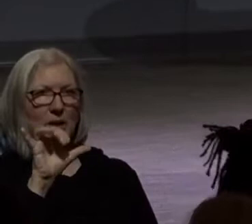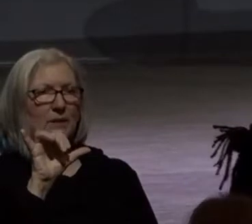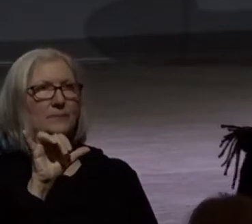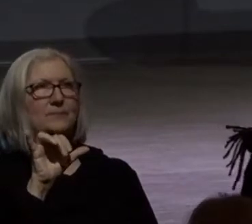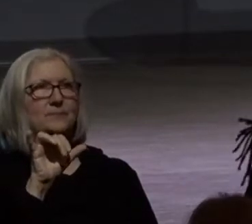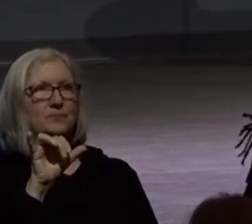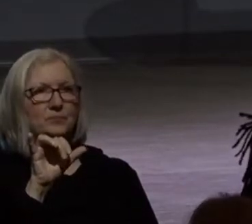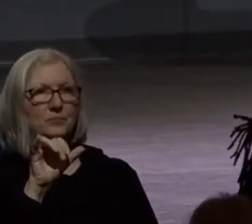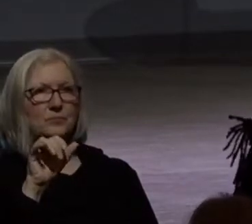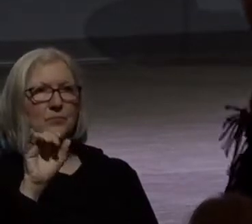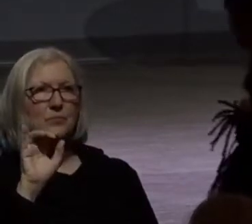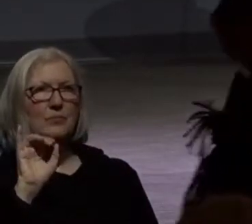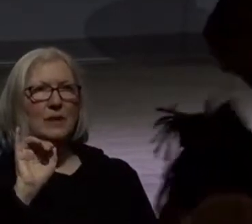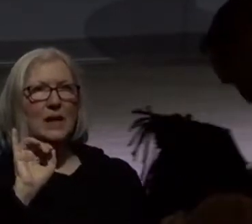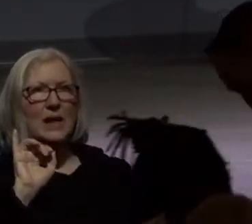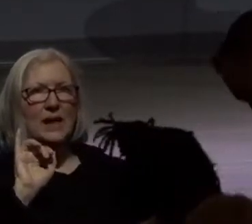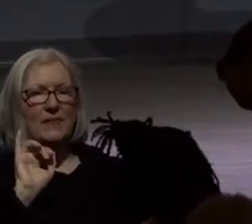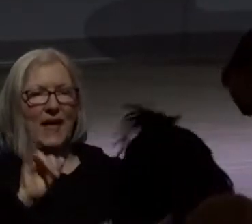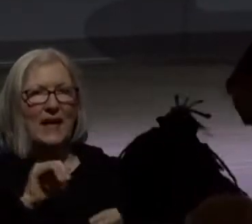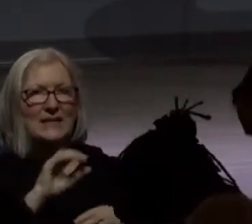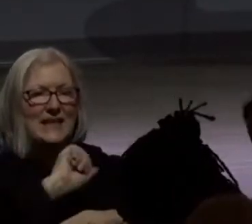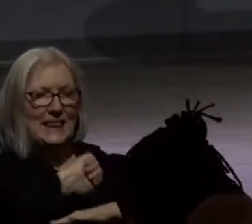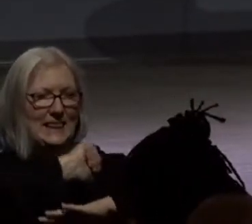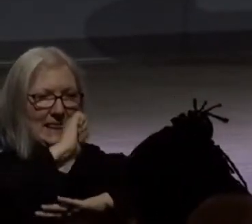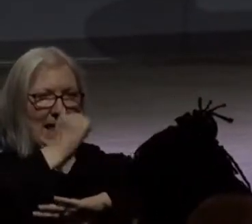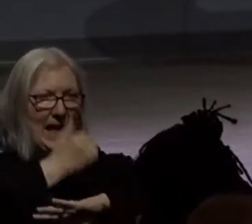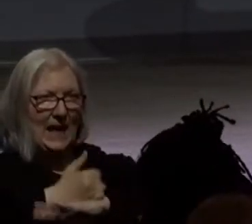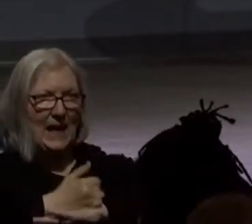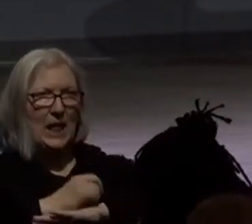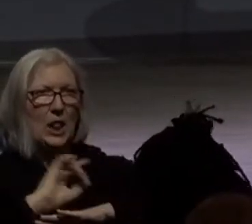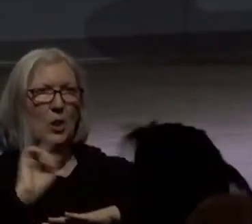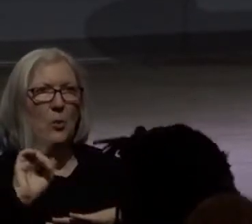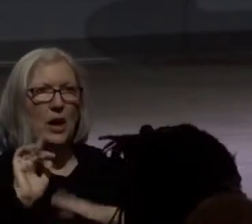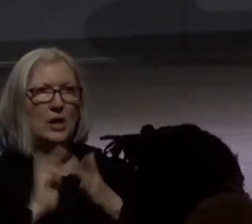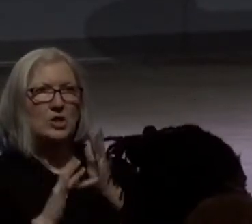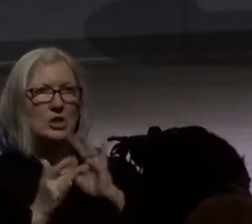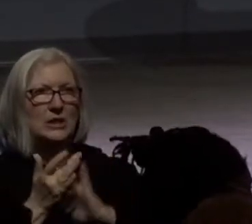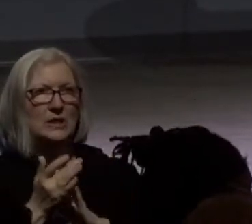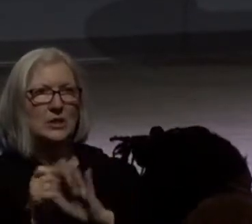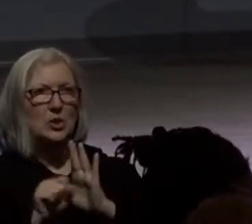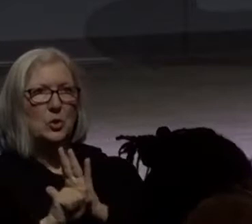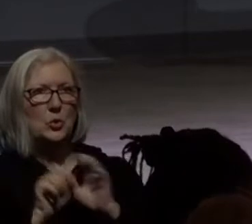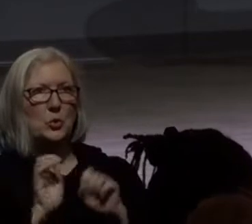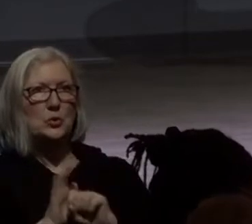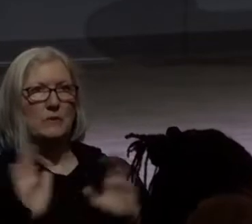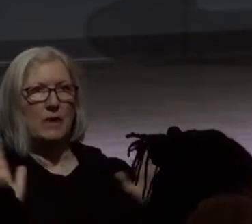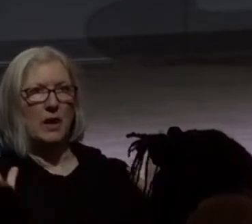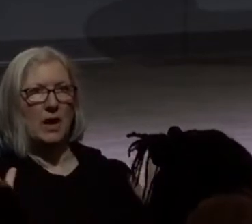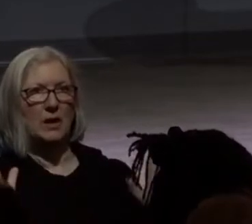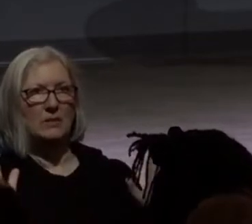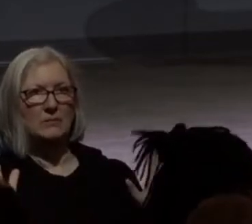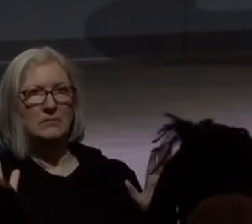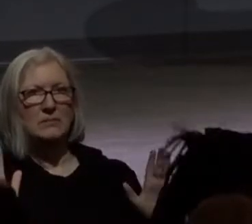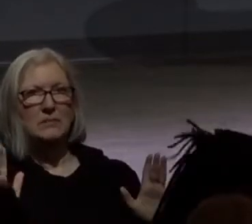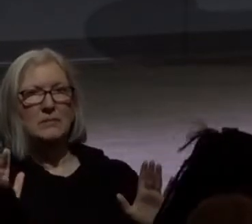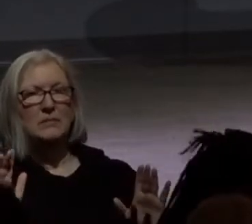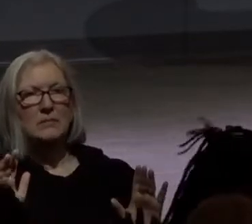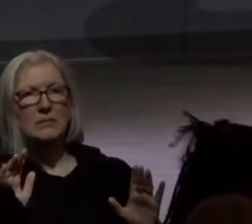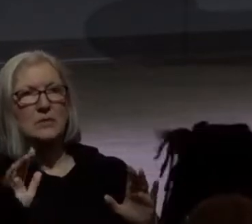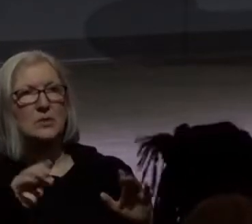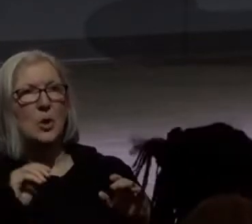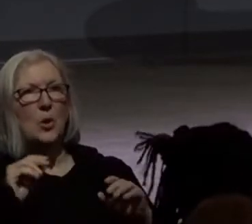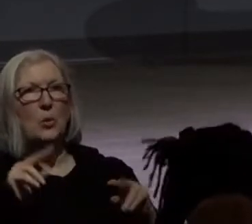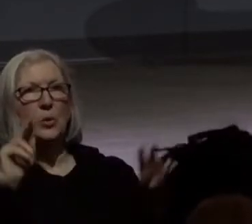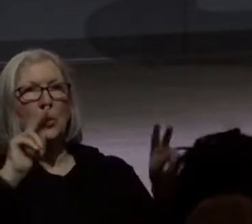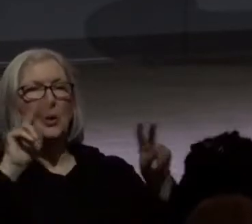and he was crucified with three crosses. And when you stand and you look up, you're going to see the three crosses of Calvary always over our head in the common. Each